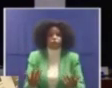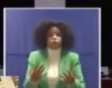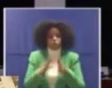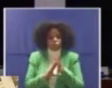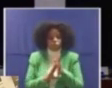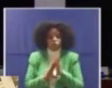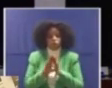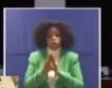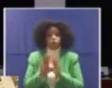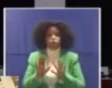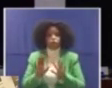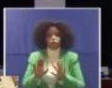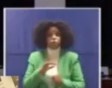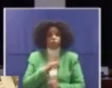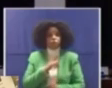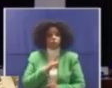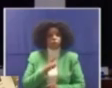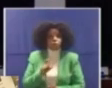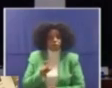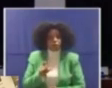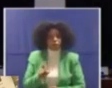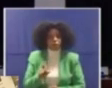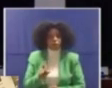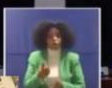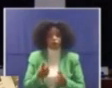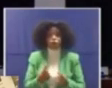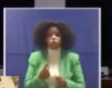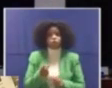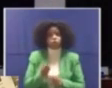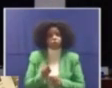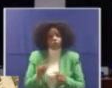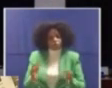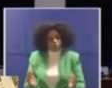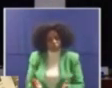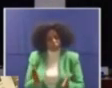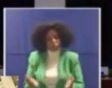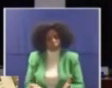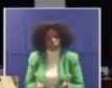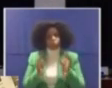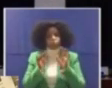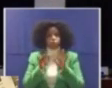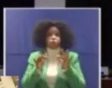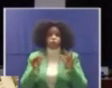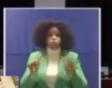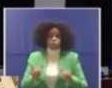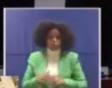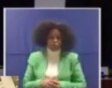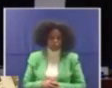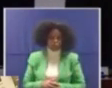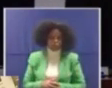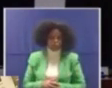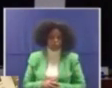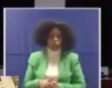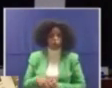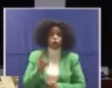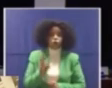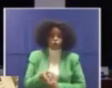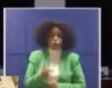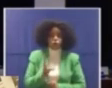in turn contribute to the material upliftment of the people. It should also help to